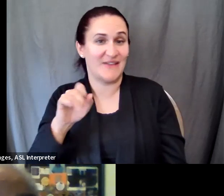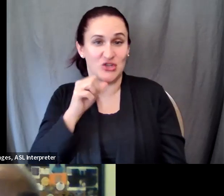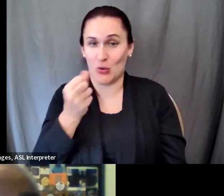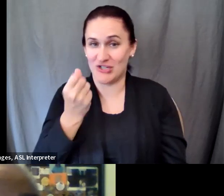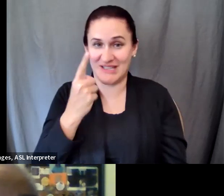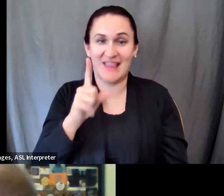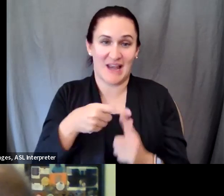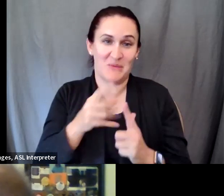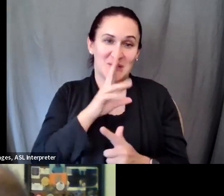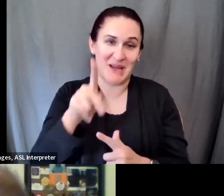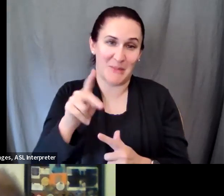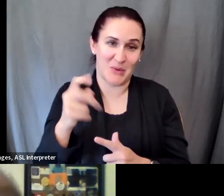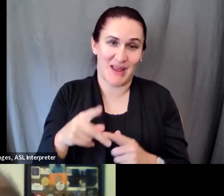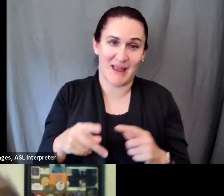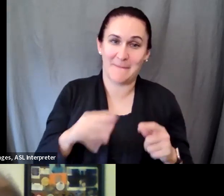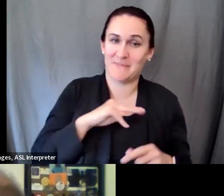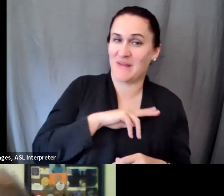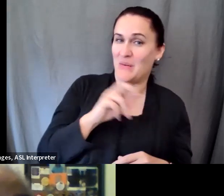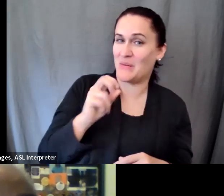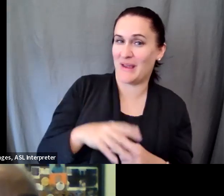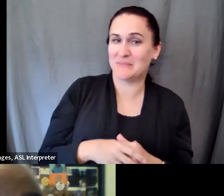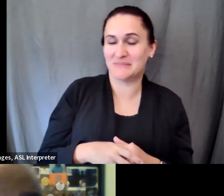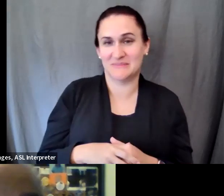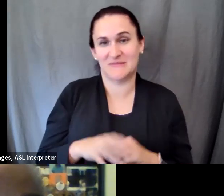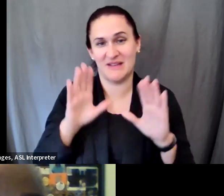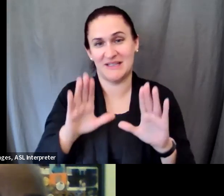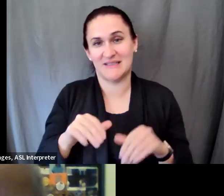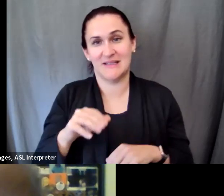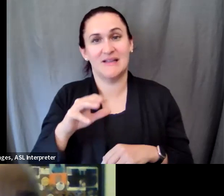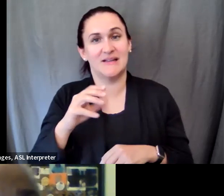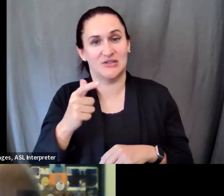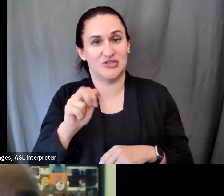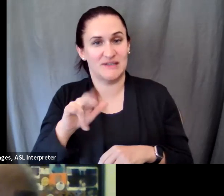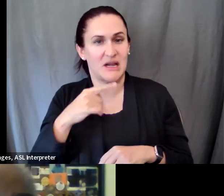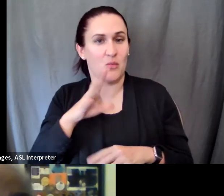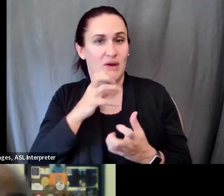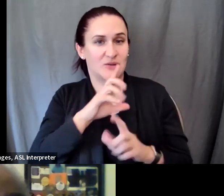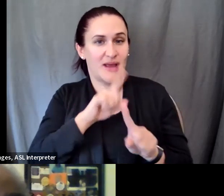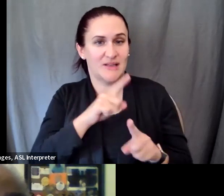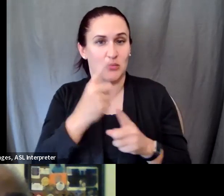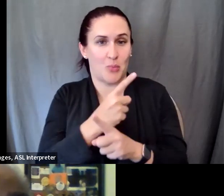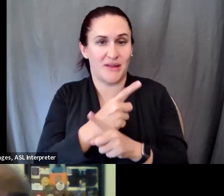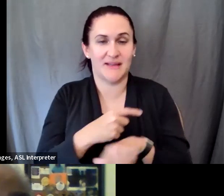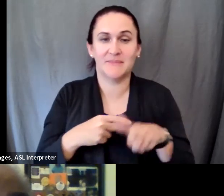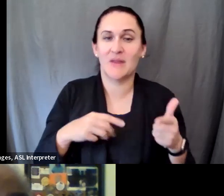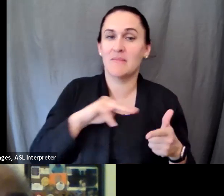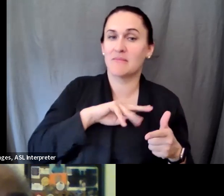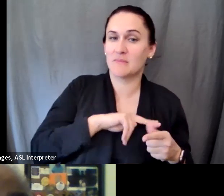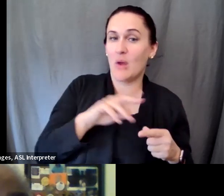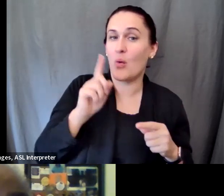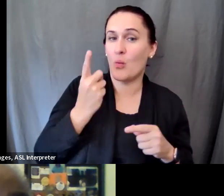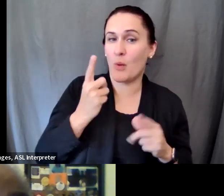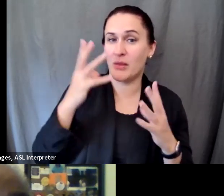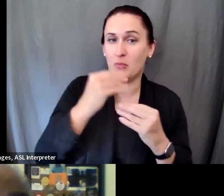up, okay? I fantastic. want to answer appropriately. One of the beauties of this book is that